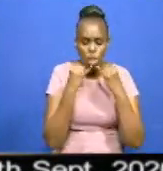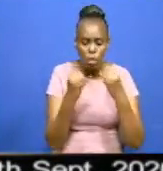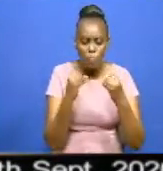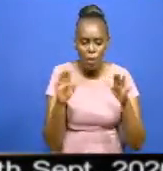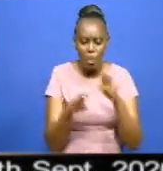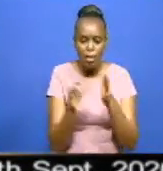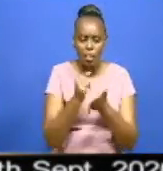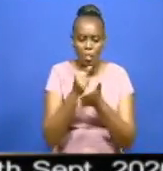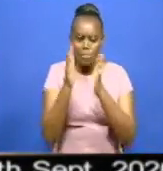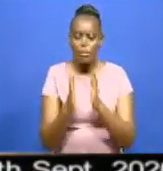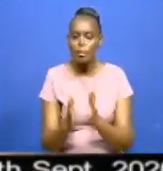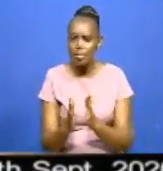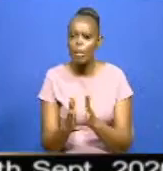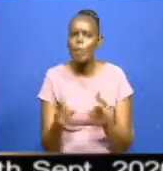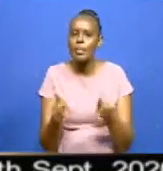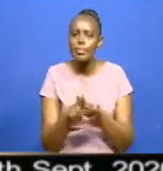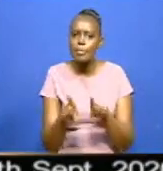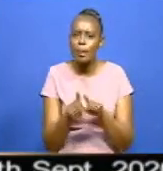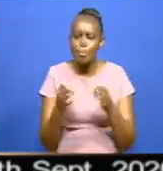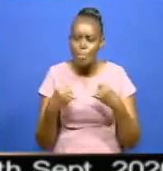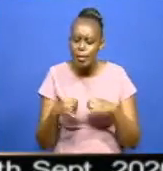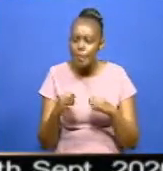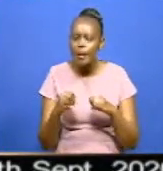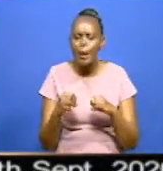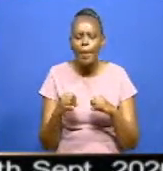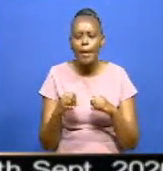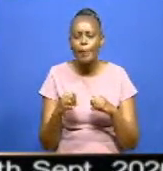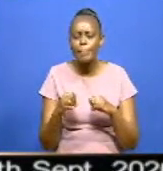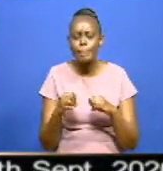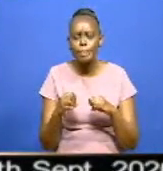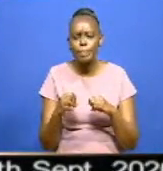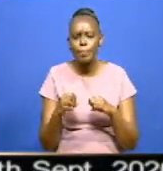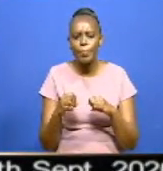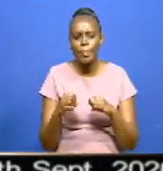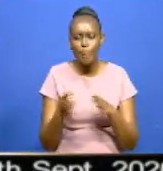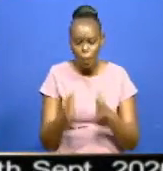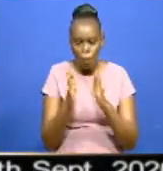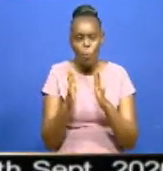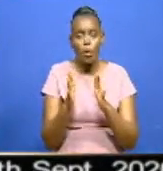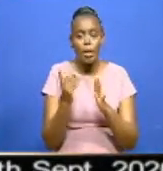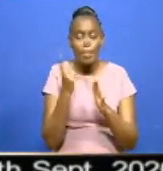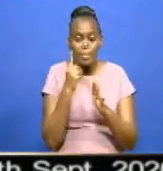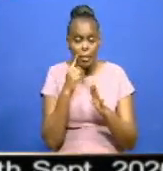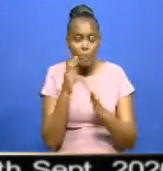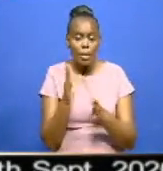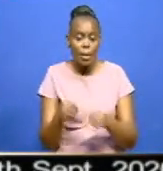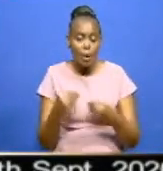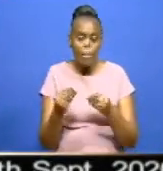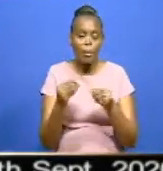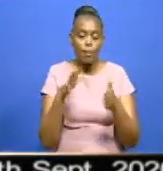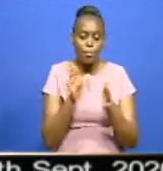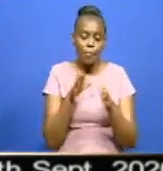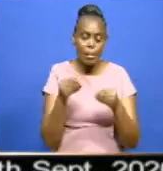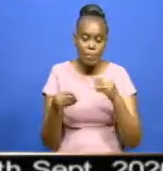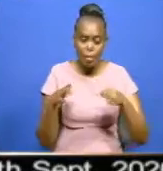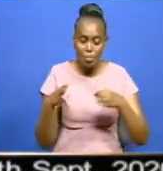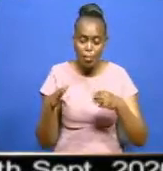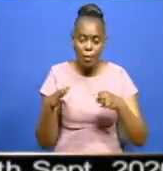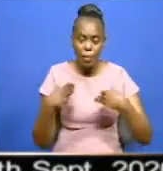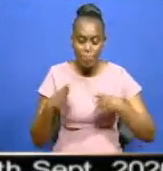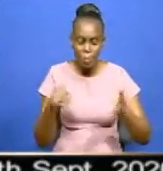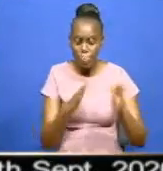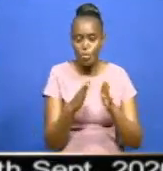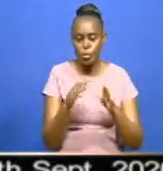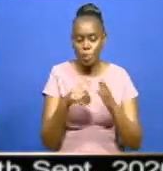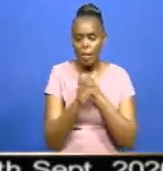assistant registrar, Mr. Speaker, should also try to look at it in a way, Mr. Speaker, that really gives persons with disabilities opportunities in